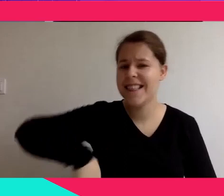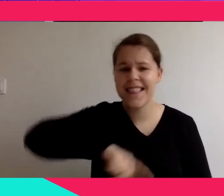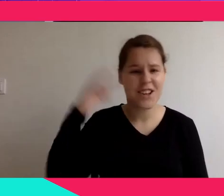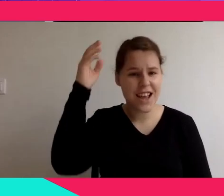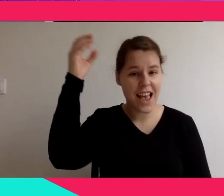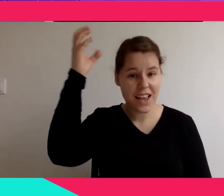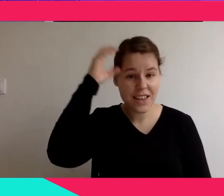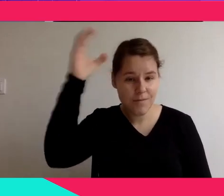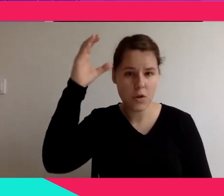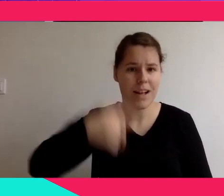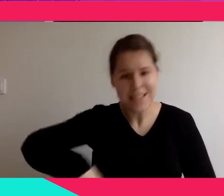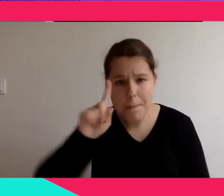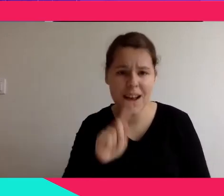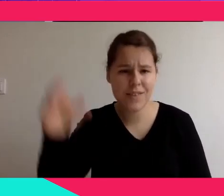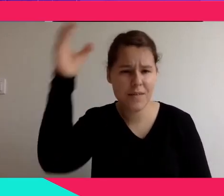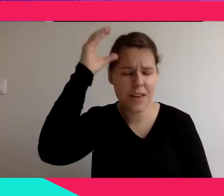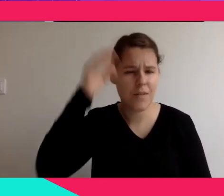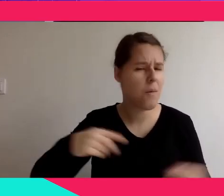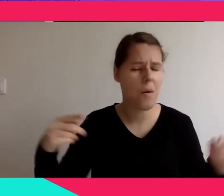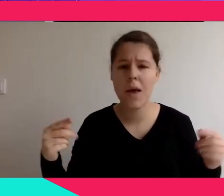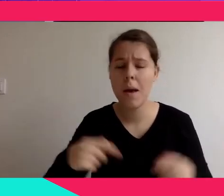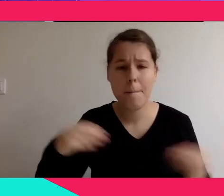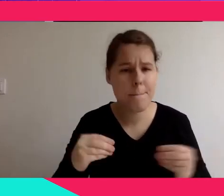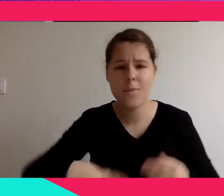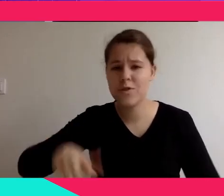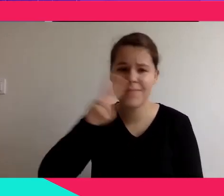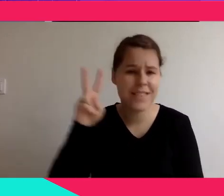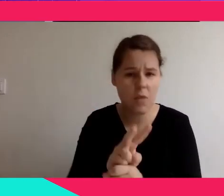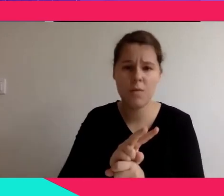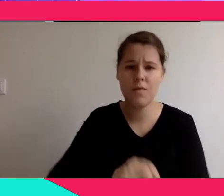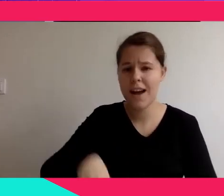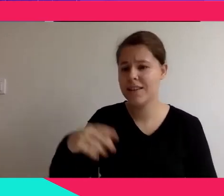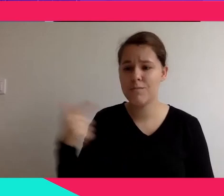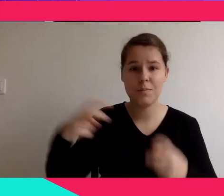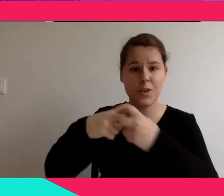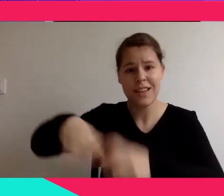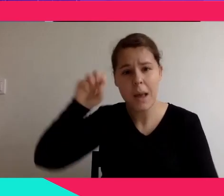counterstrike to the misinformation on the internet.